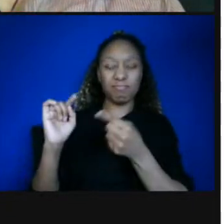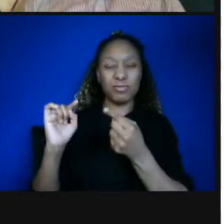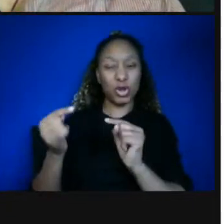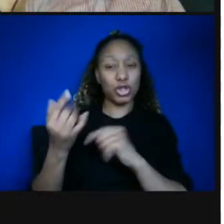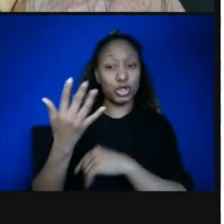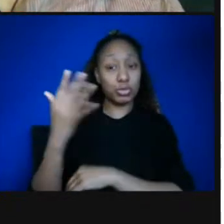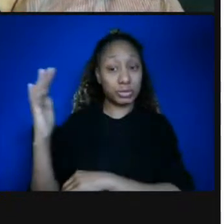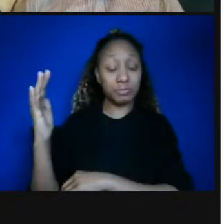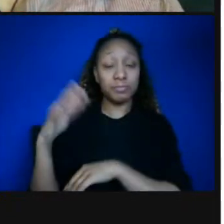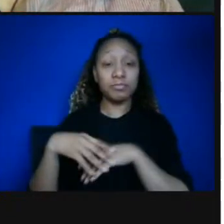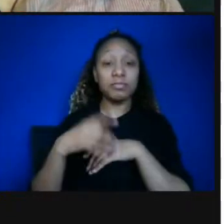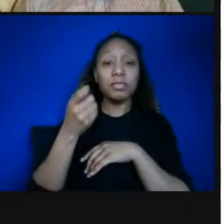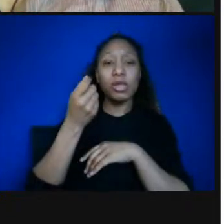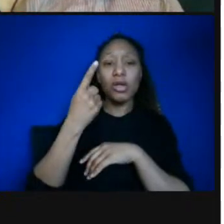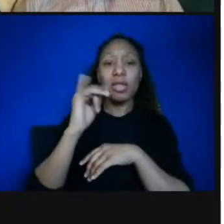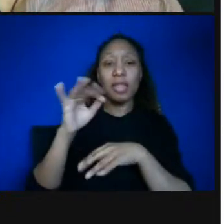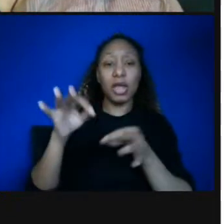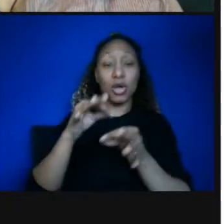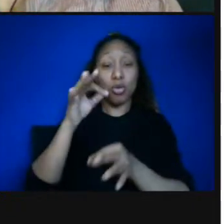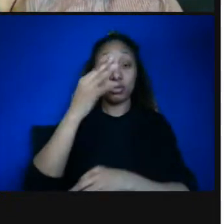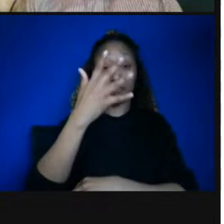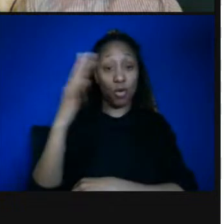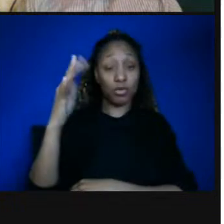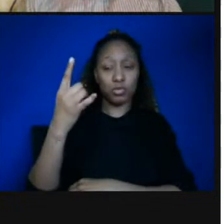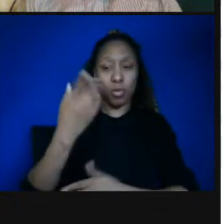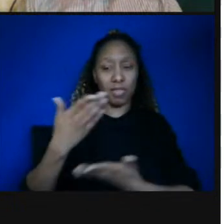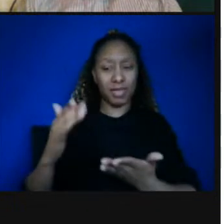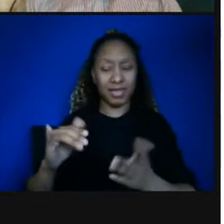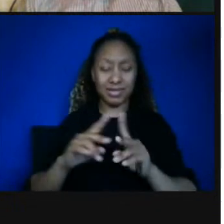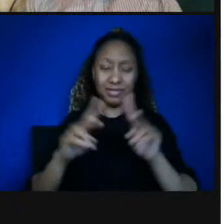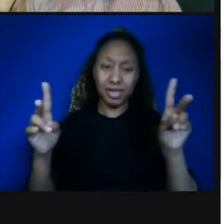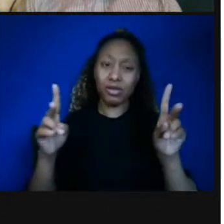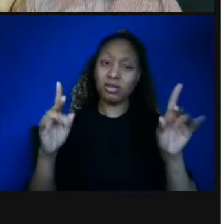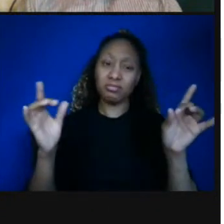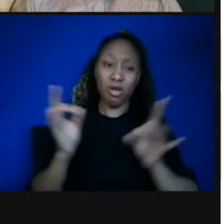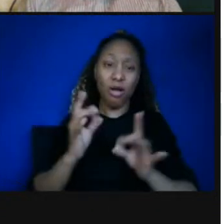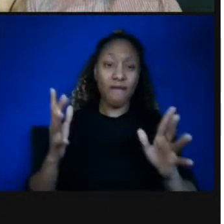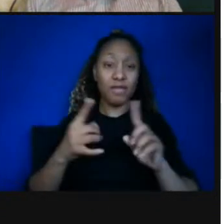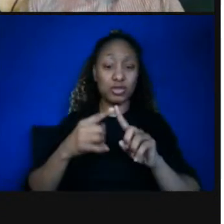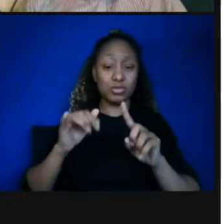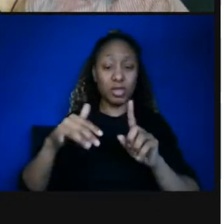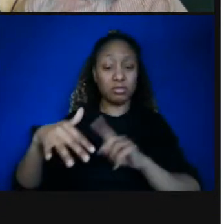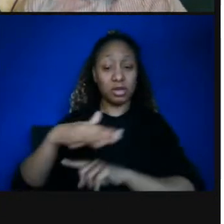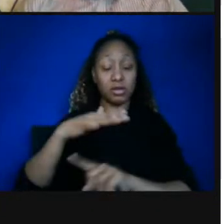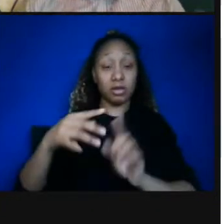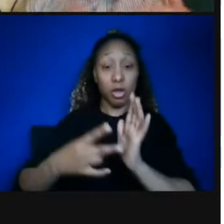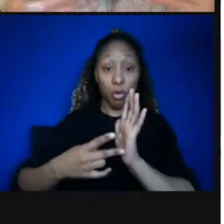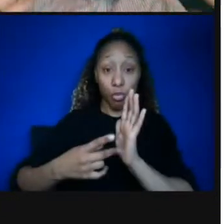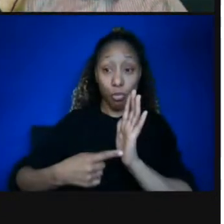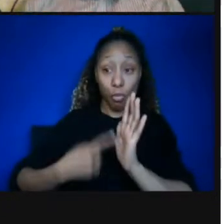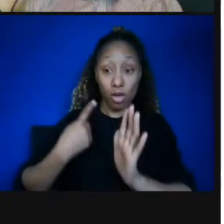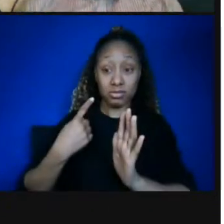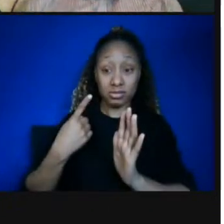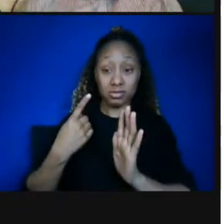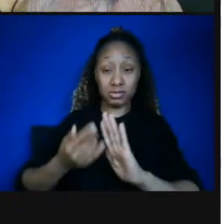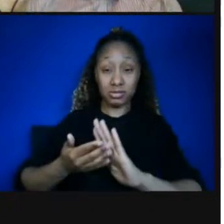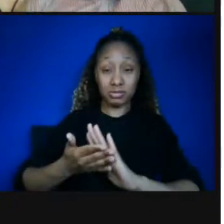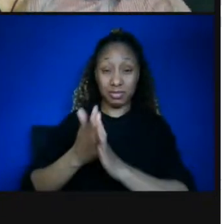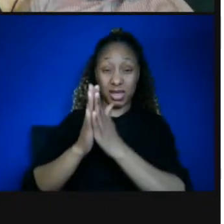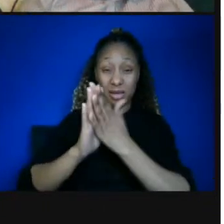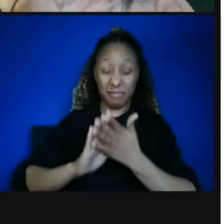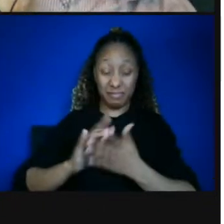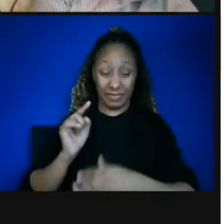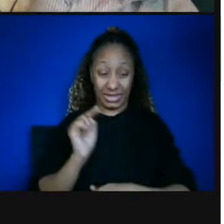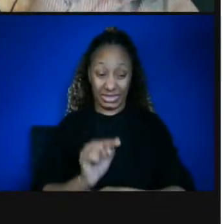So ghost forests are one of these things that are very detrimental in this territory, and once they're formed, there's no way to really revert it